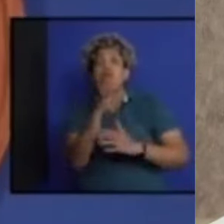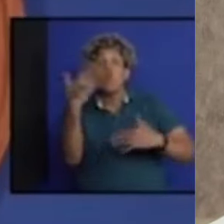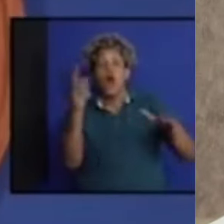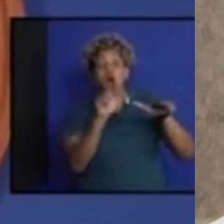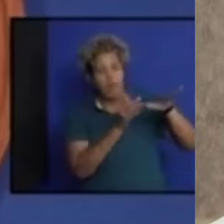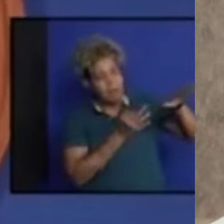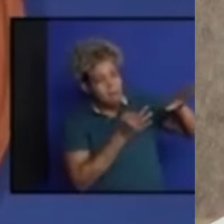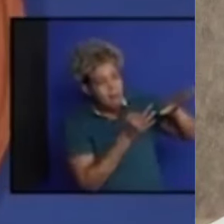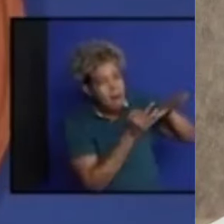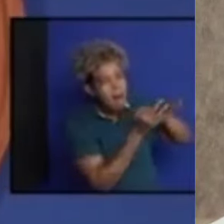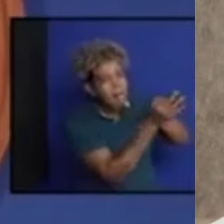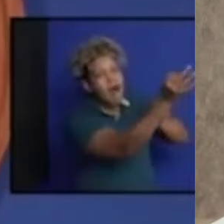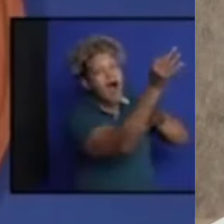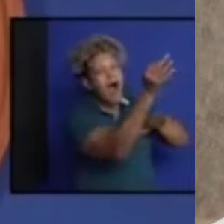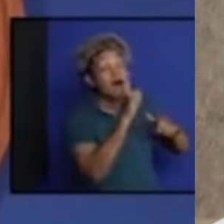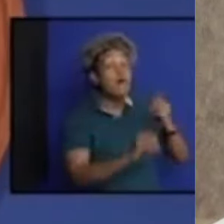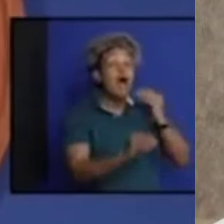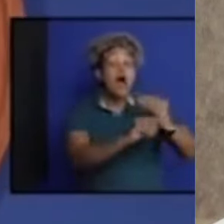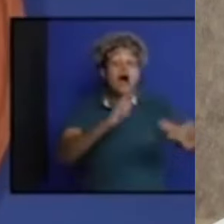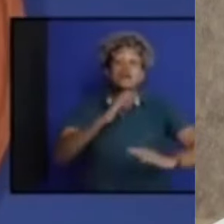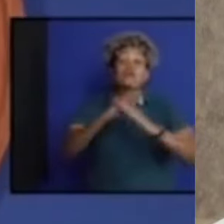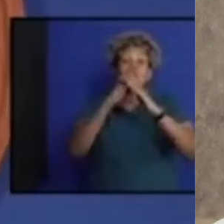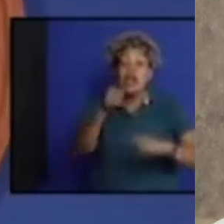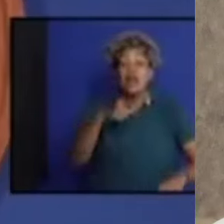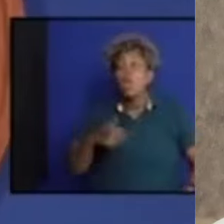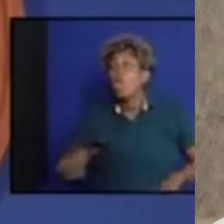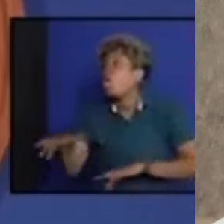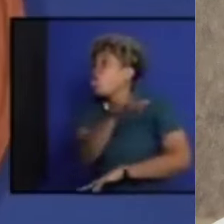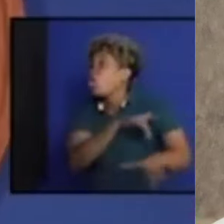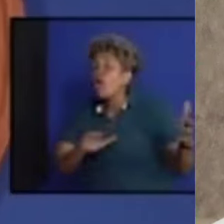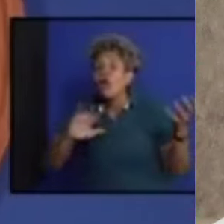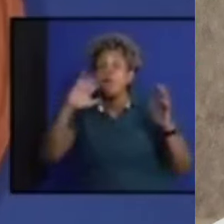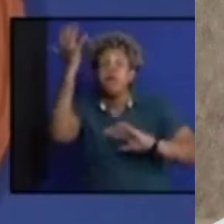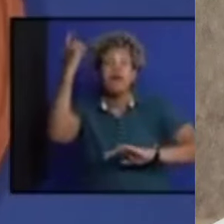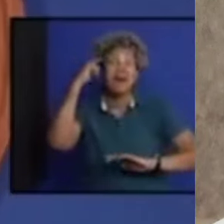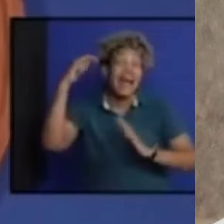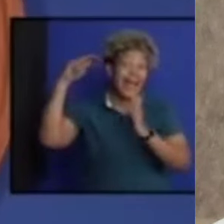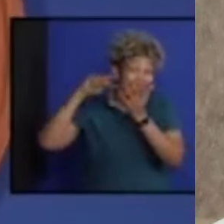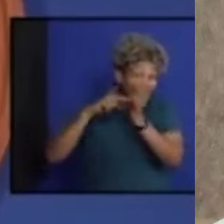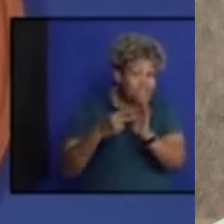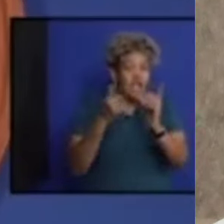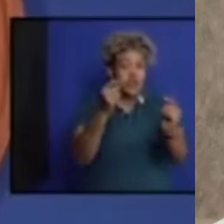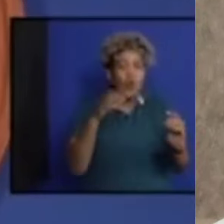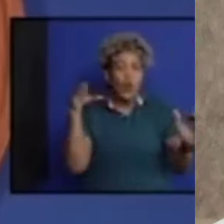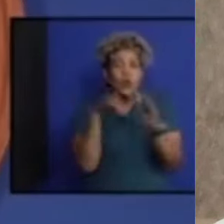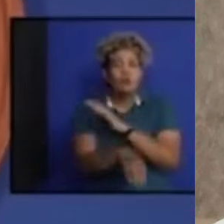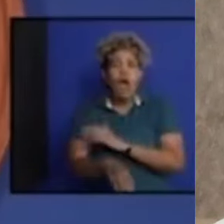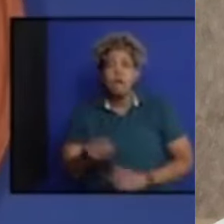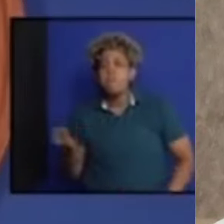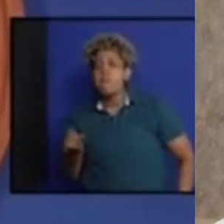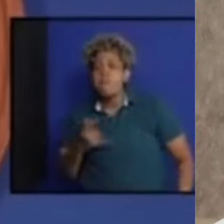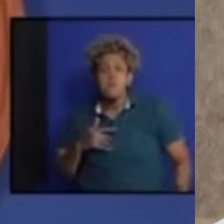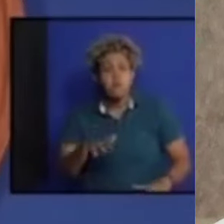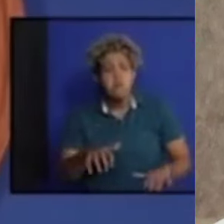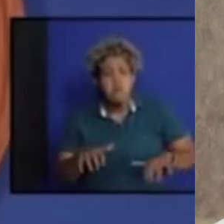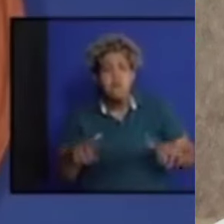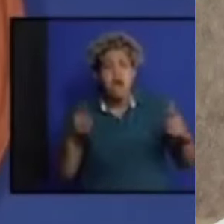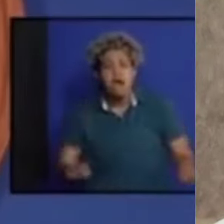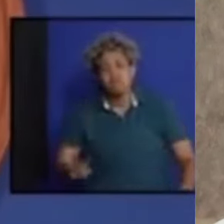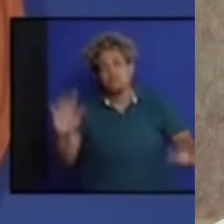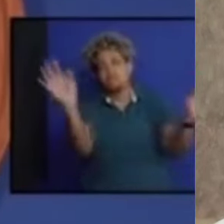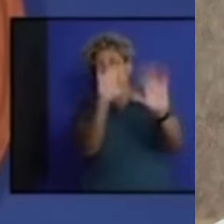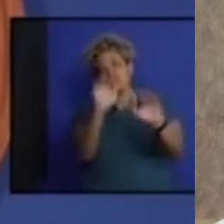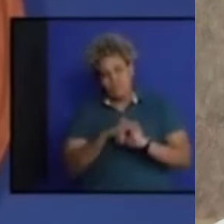of the storm and prevent any movement with the intent to carry out criminal activity.